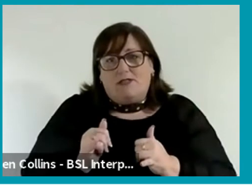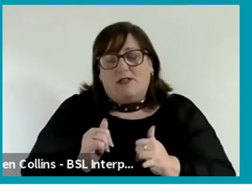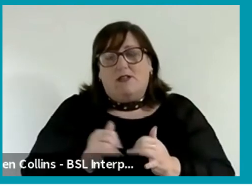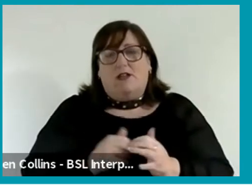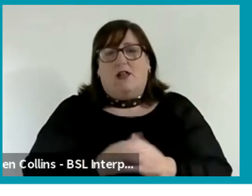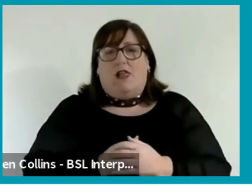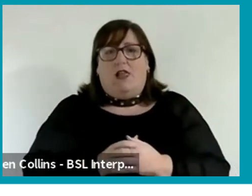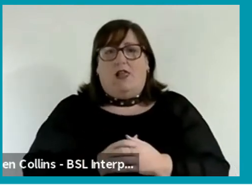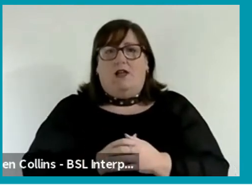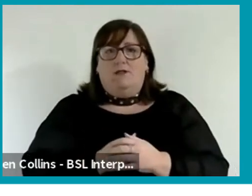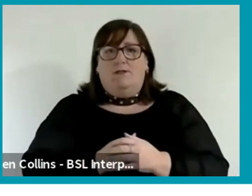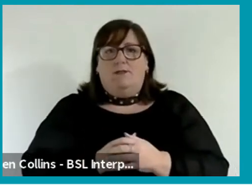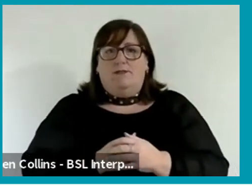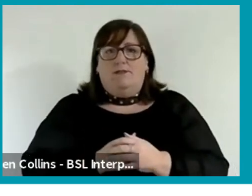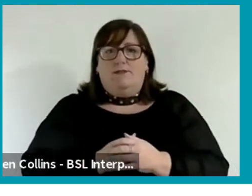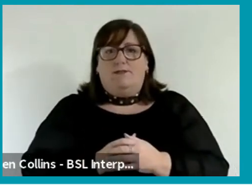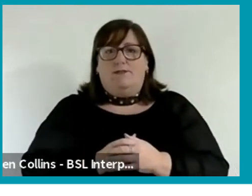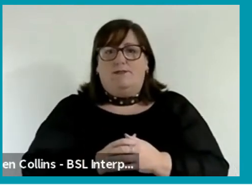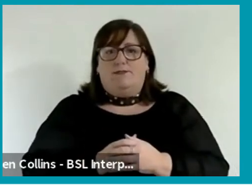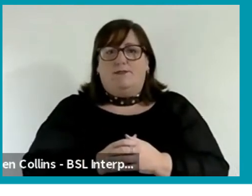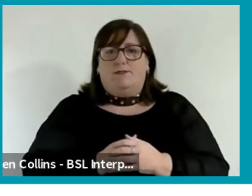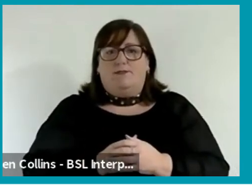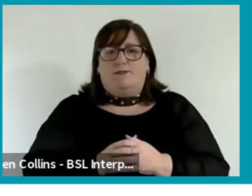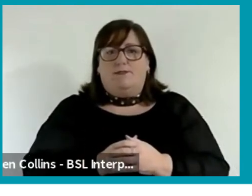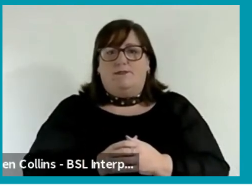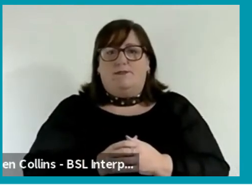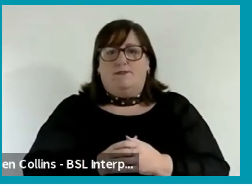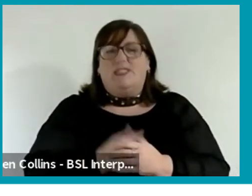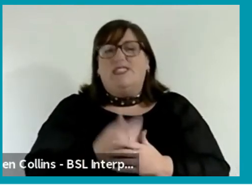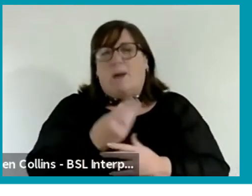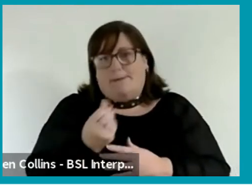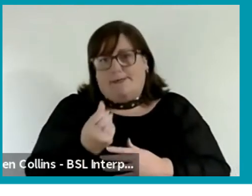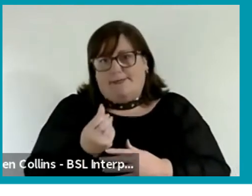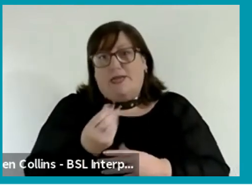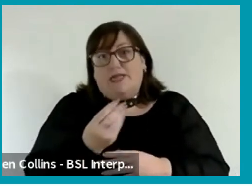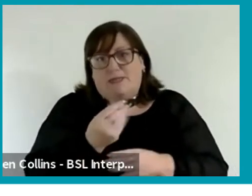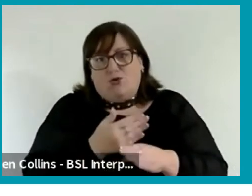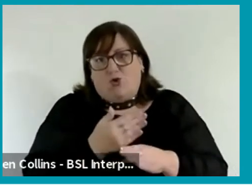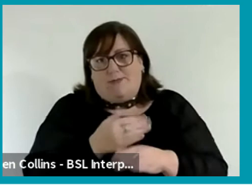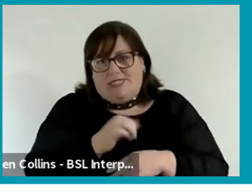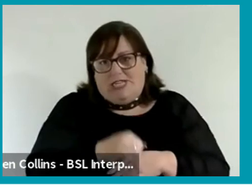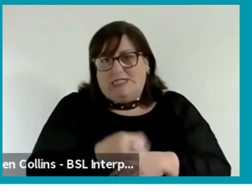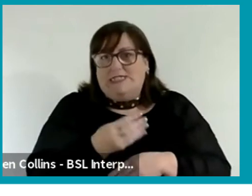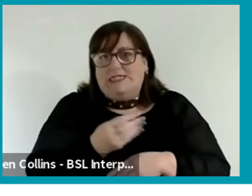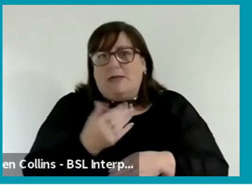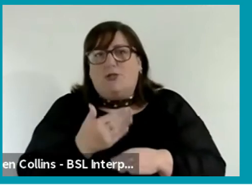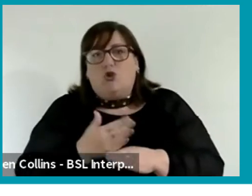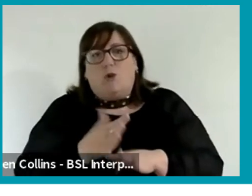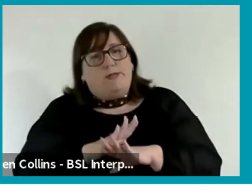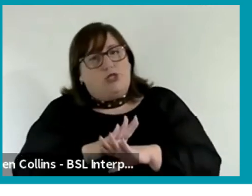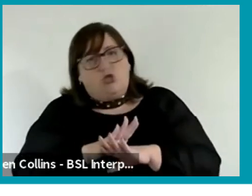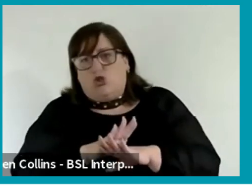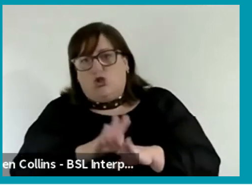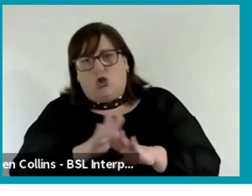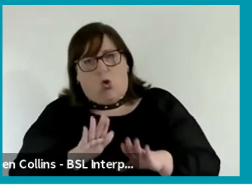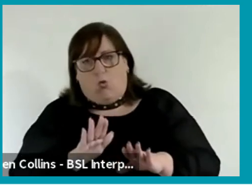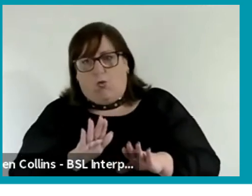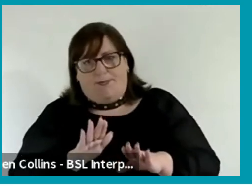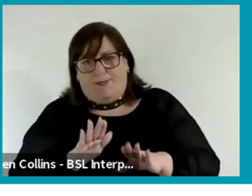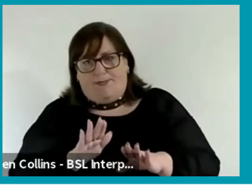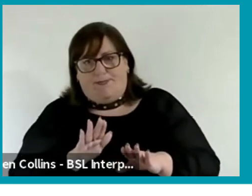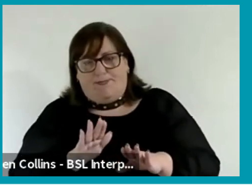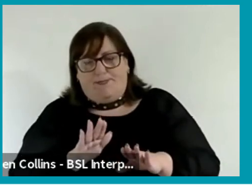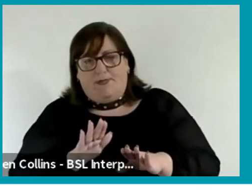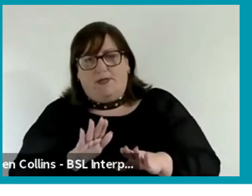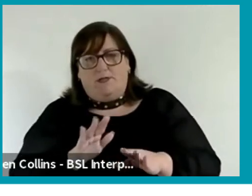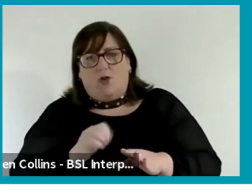specific occupations where we really have to look at it. Many roles are not like that. So my